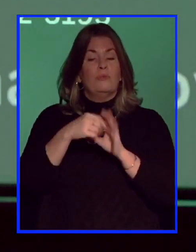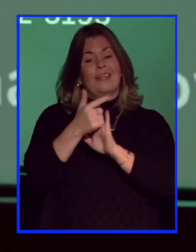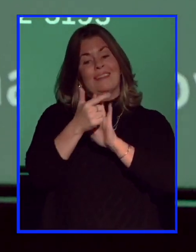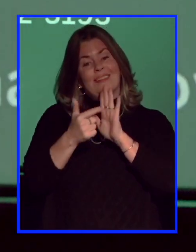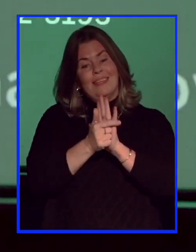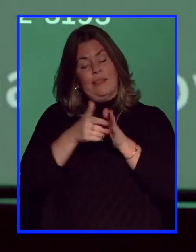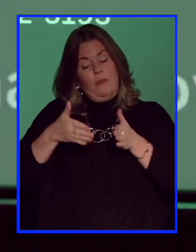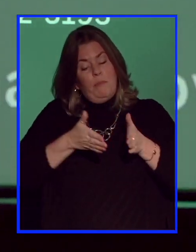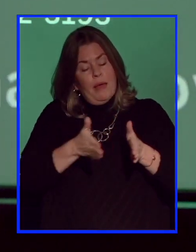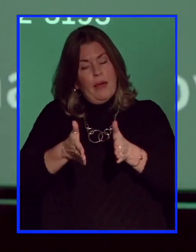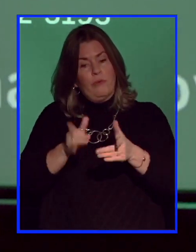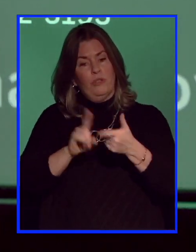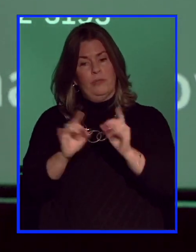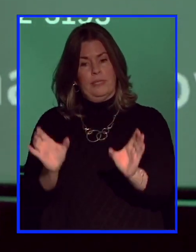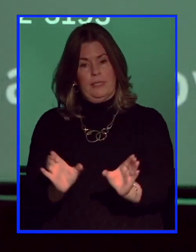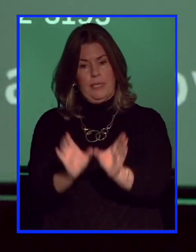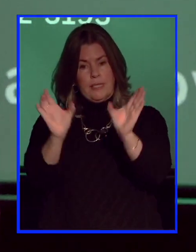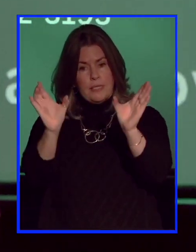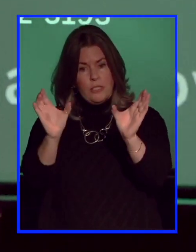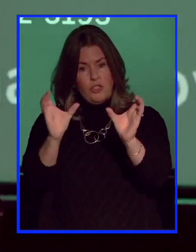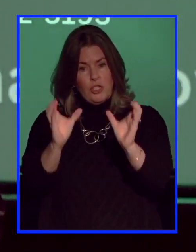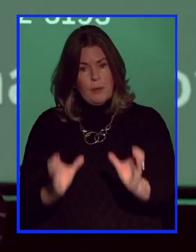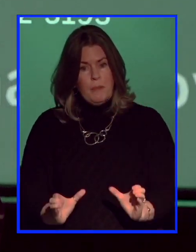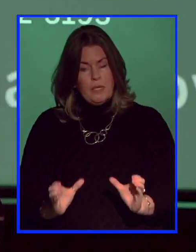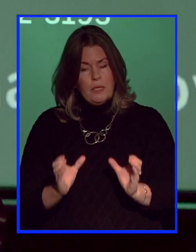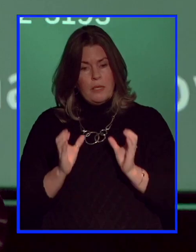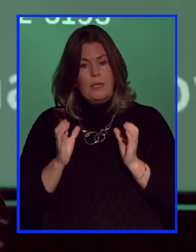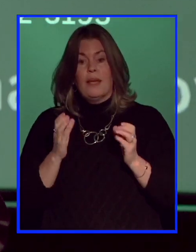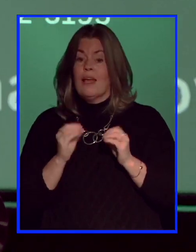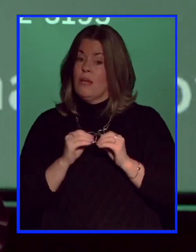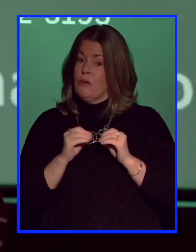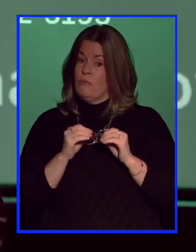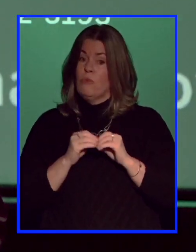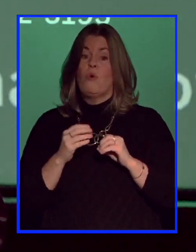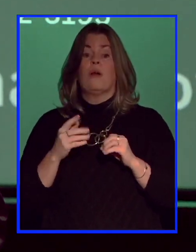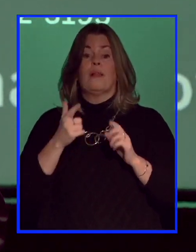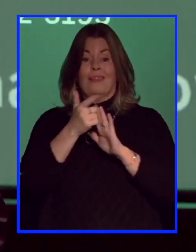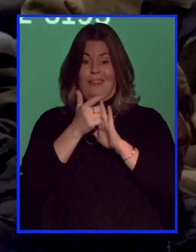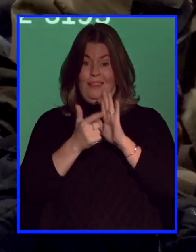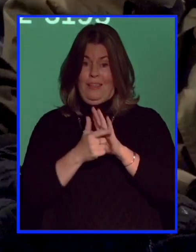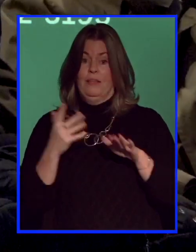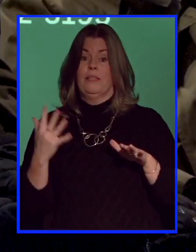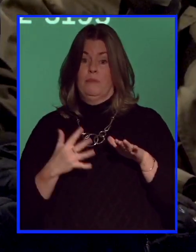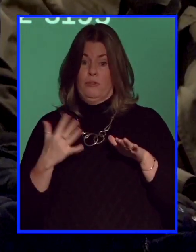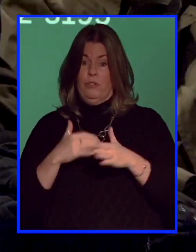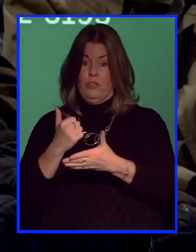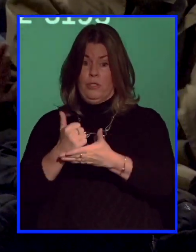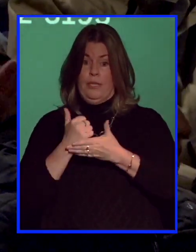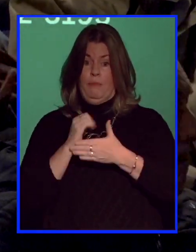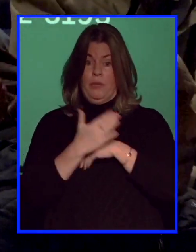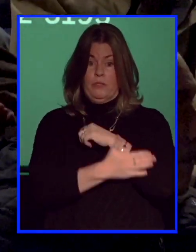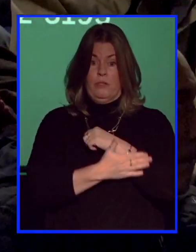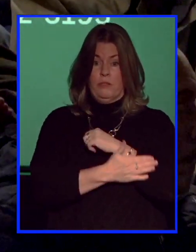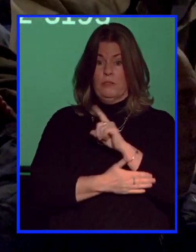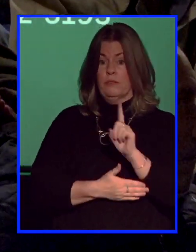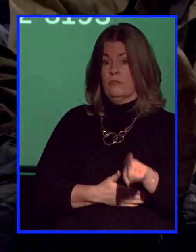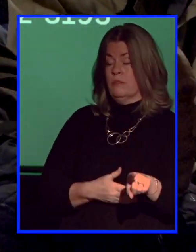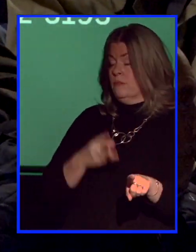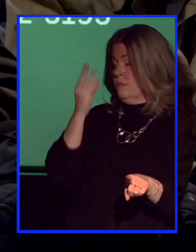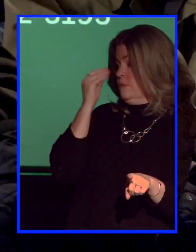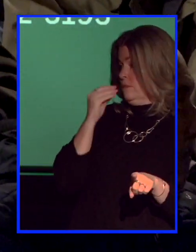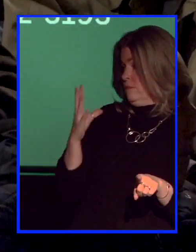pathway to citizenship, and it's got to include more legal immigration to help us in our country. Correct me if I'm